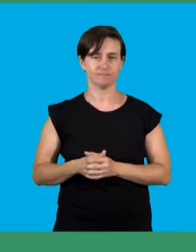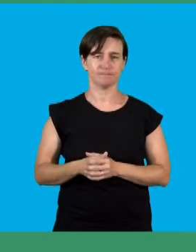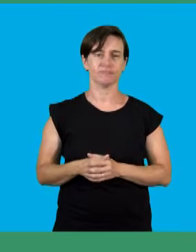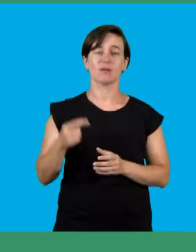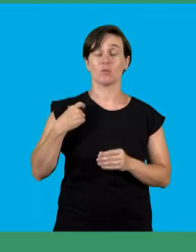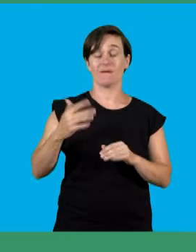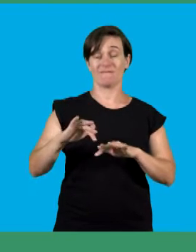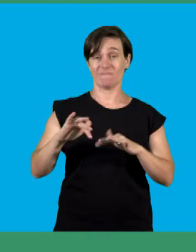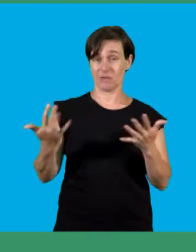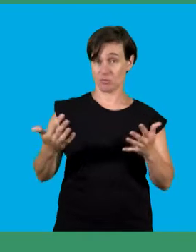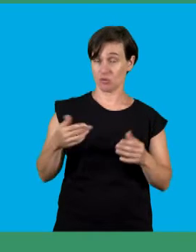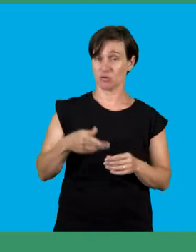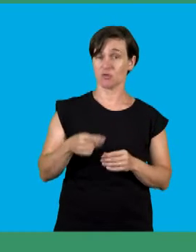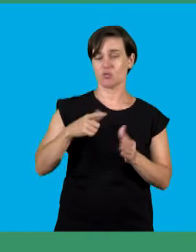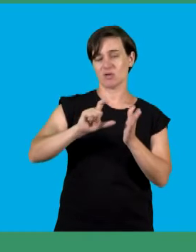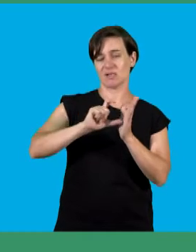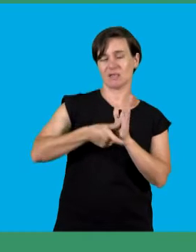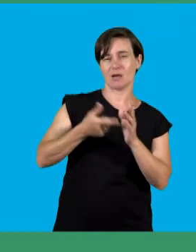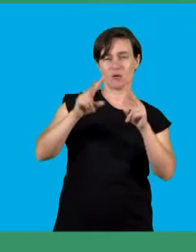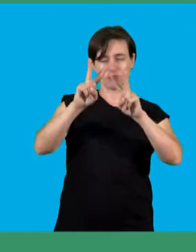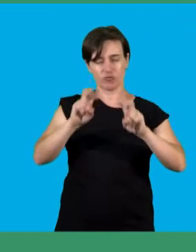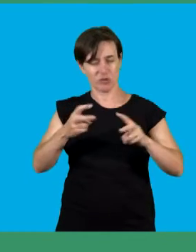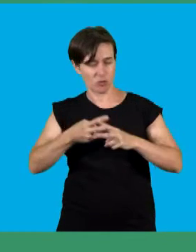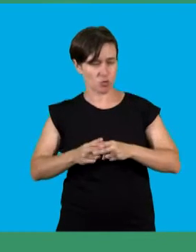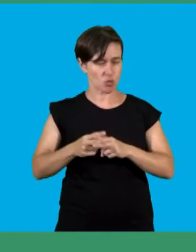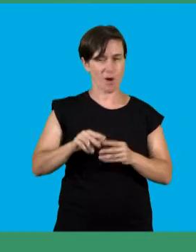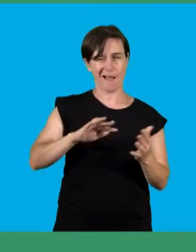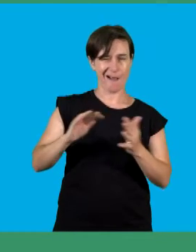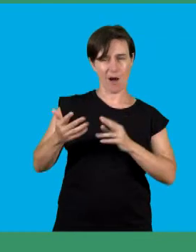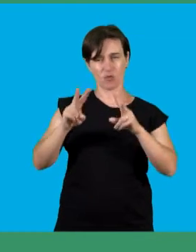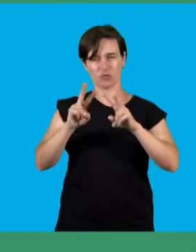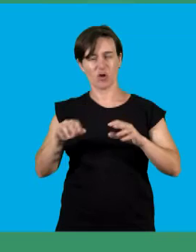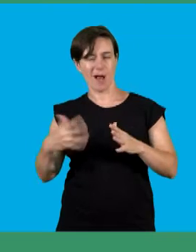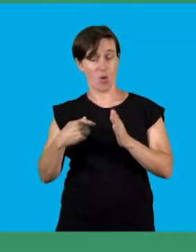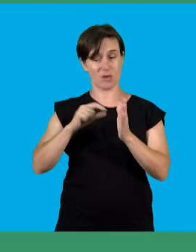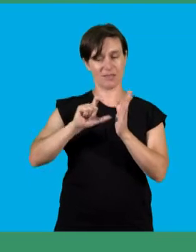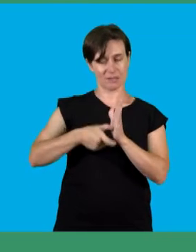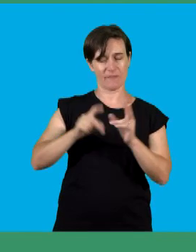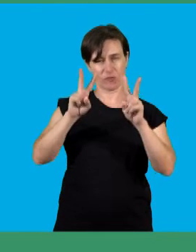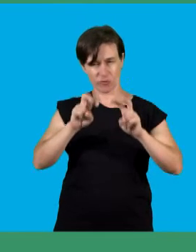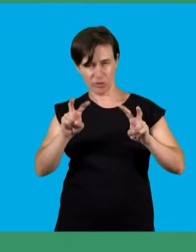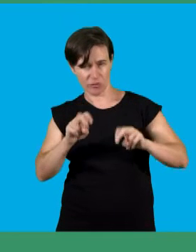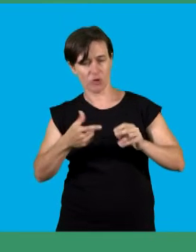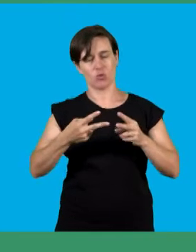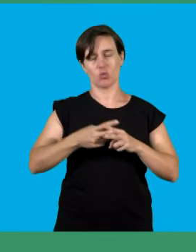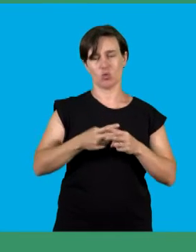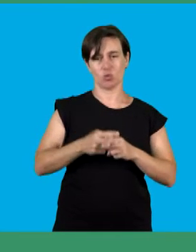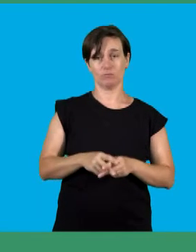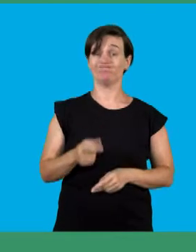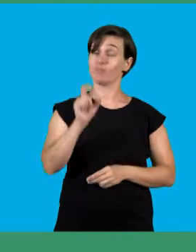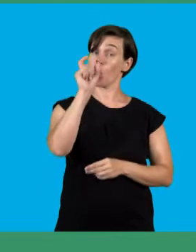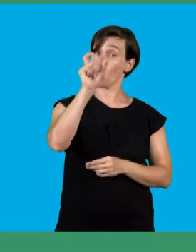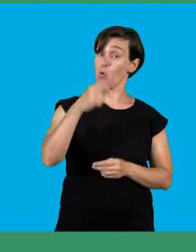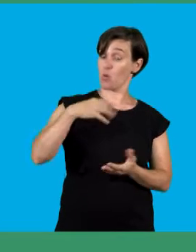we concluded by designing a research instrument, how to design a research instrument. These are